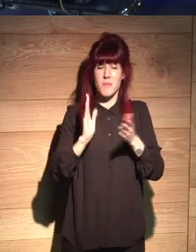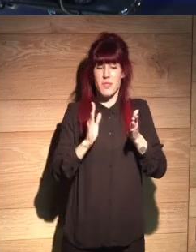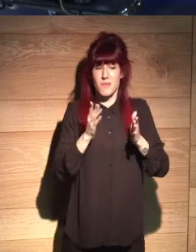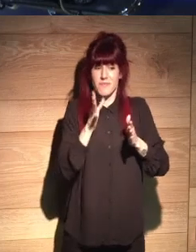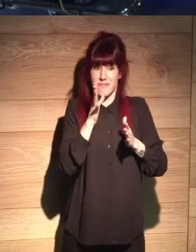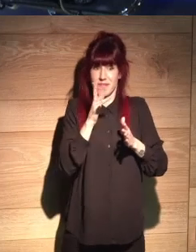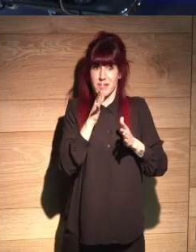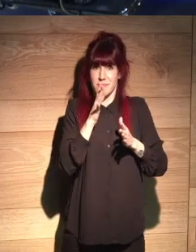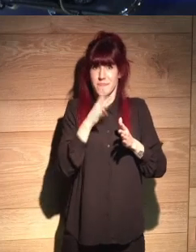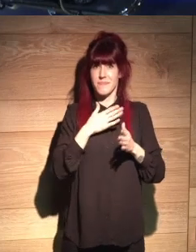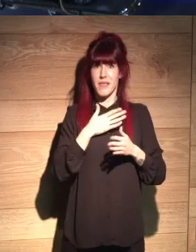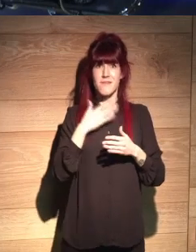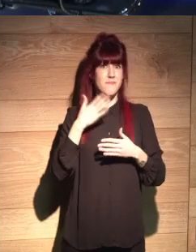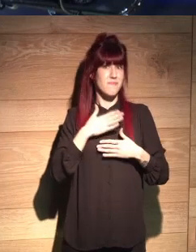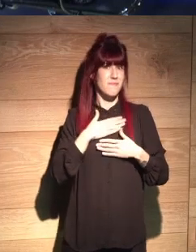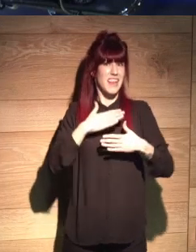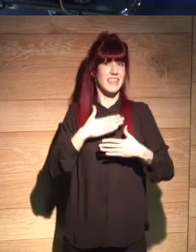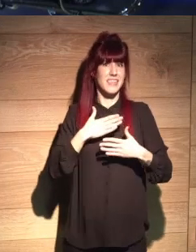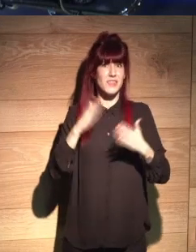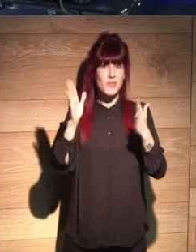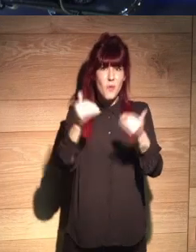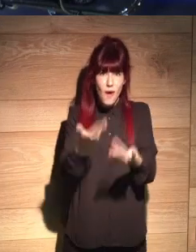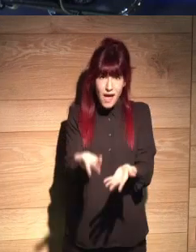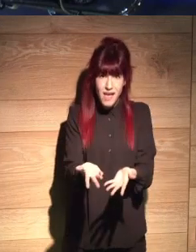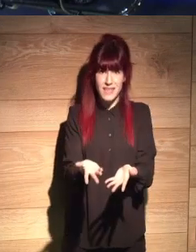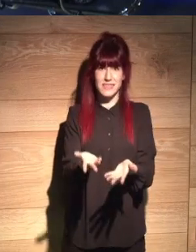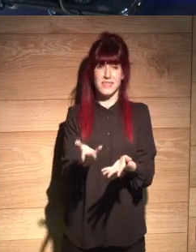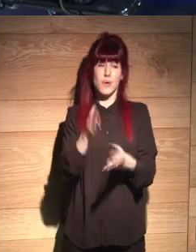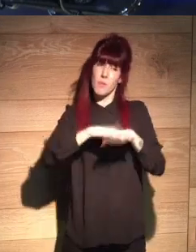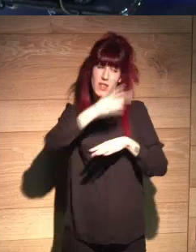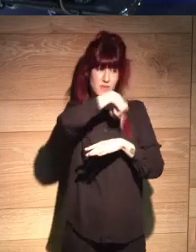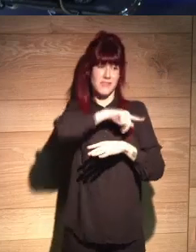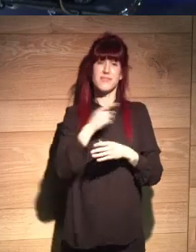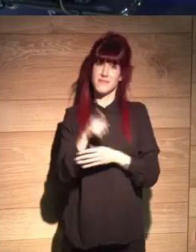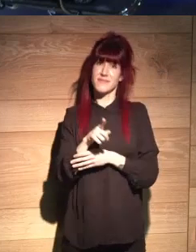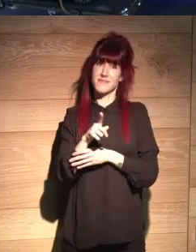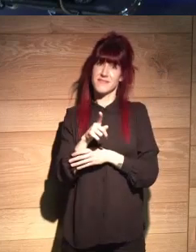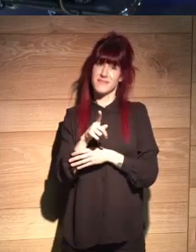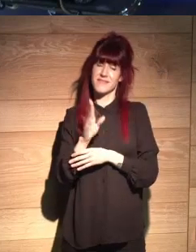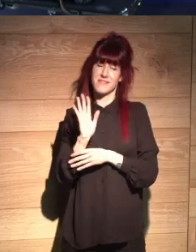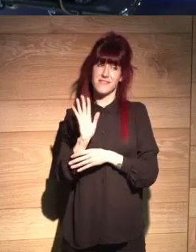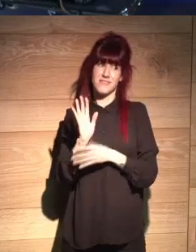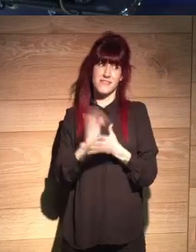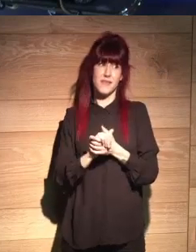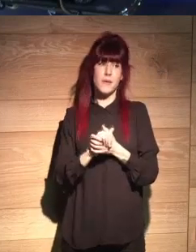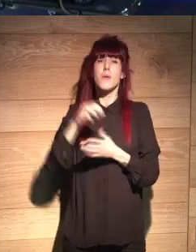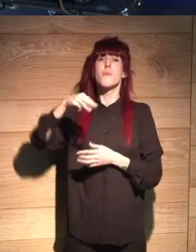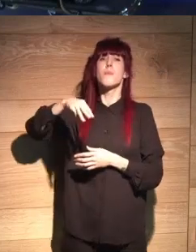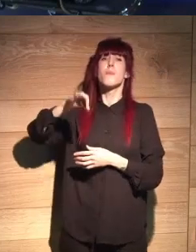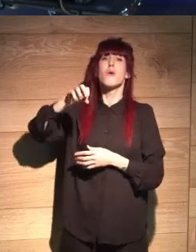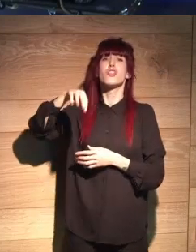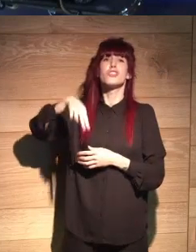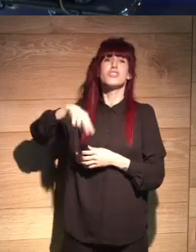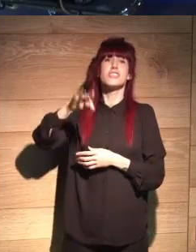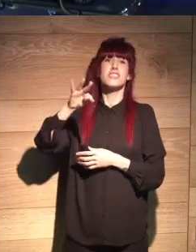But for the time being, women are not ambitious enough or brave enough to aspire to